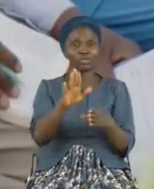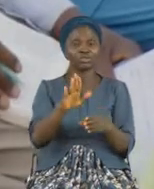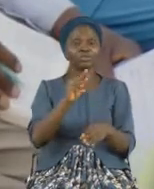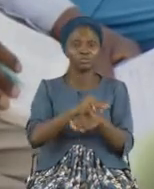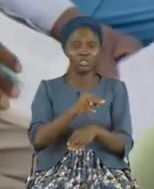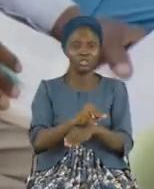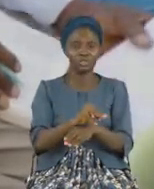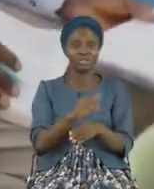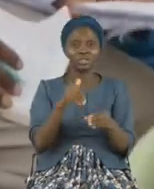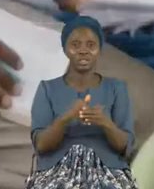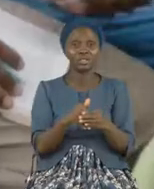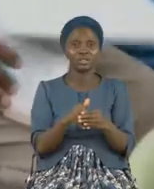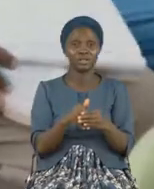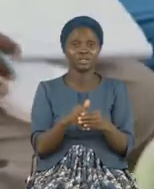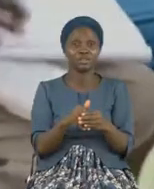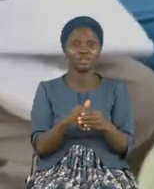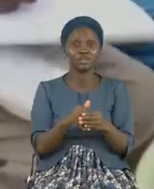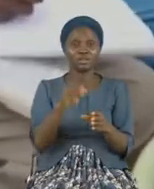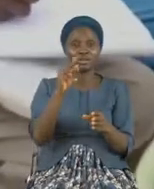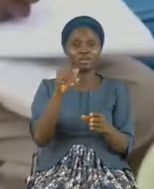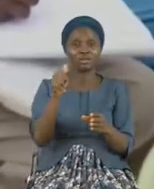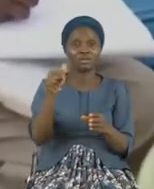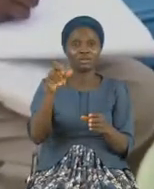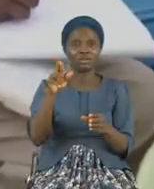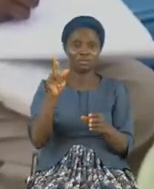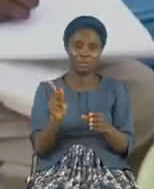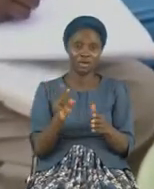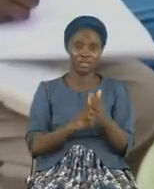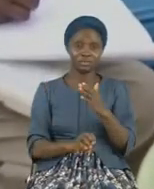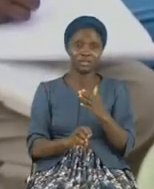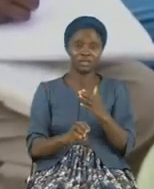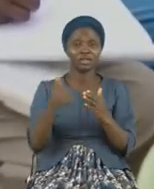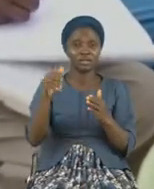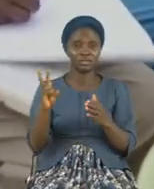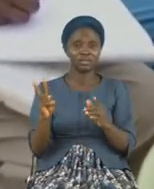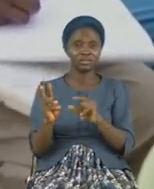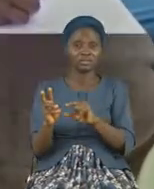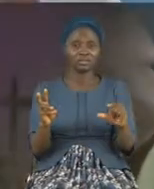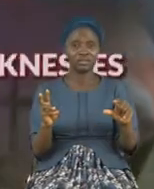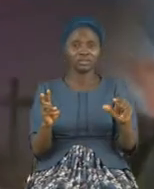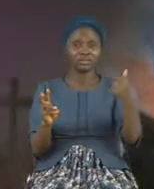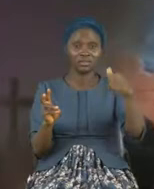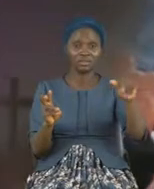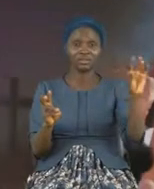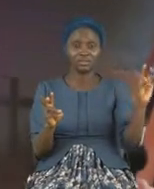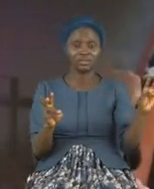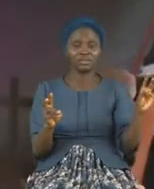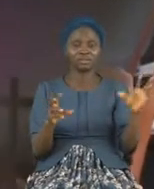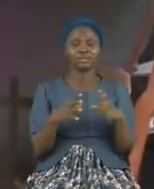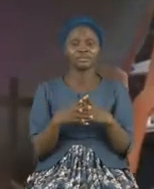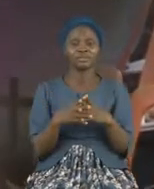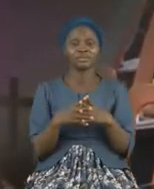Mark chapter 16, reading from verse 17. Mark